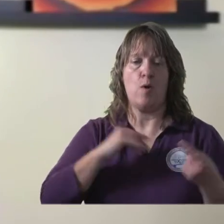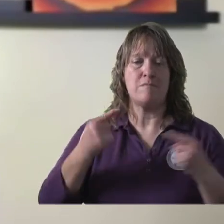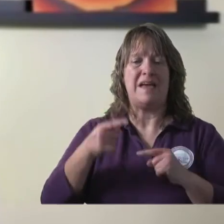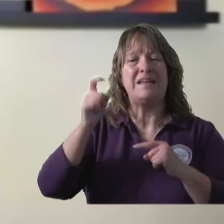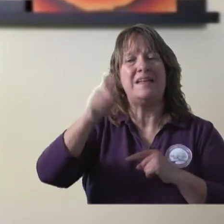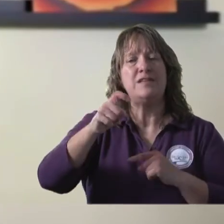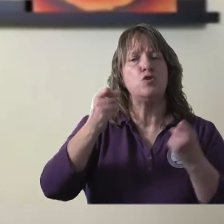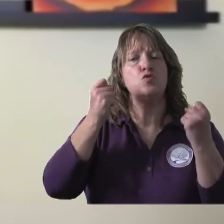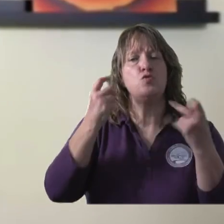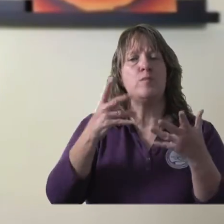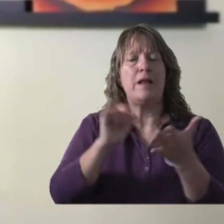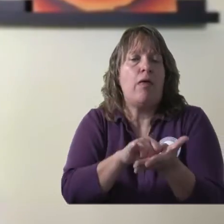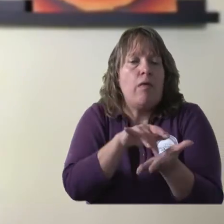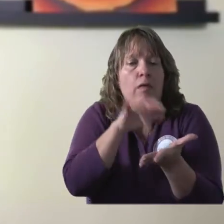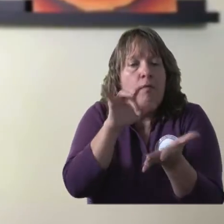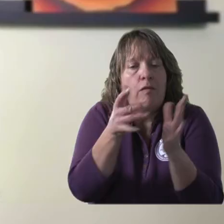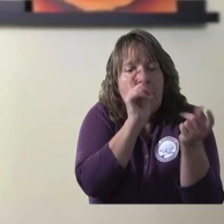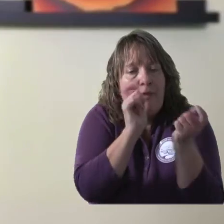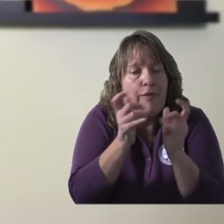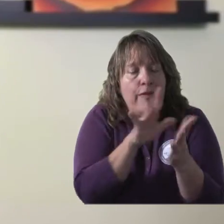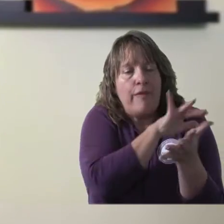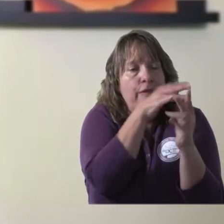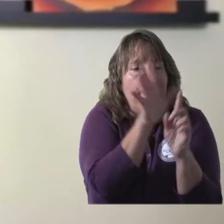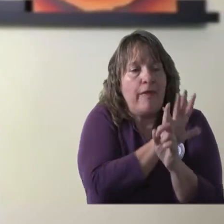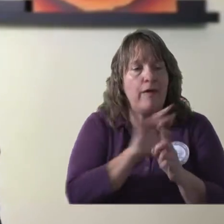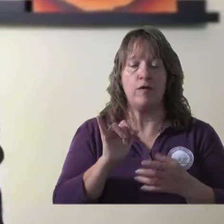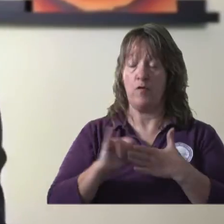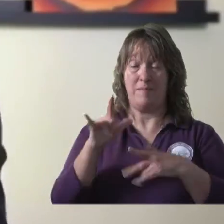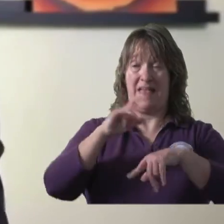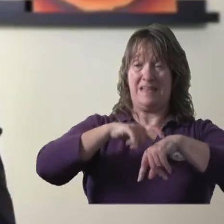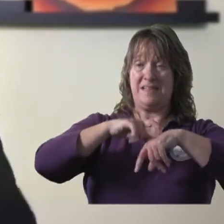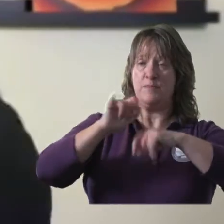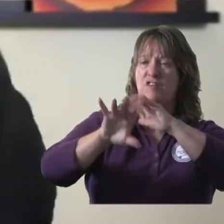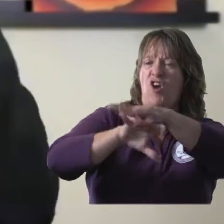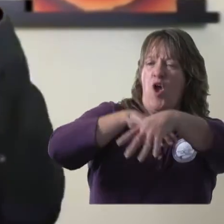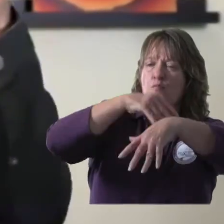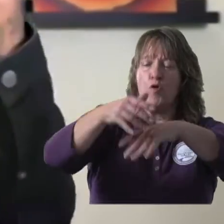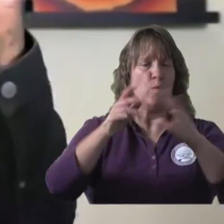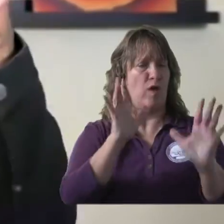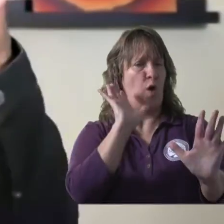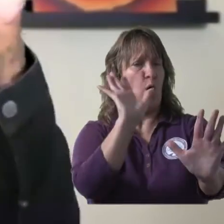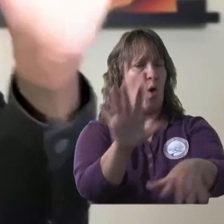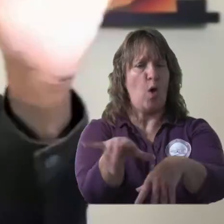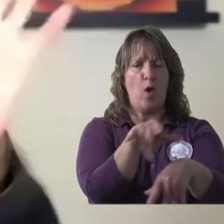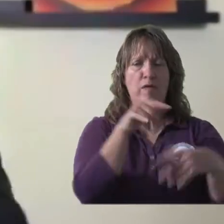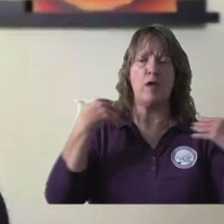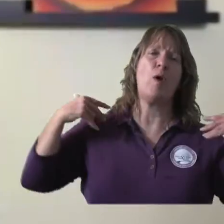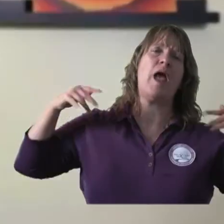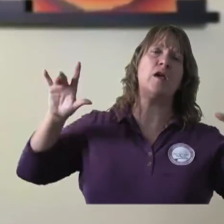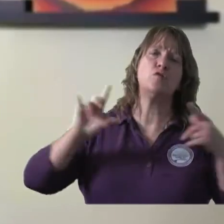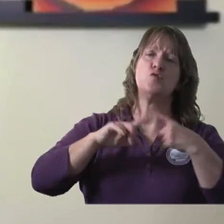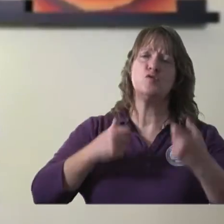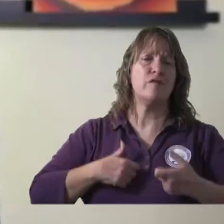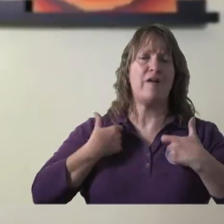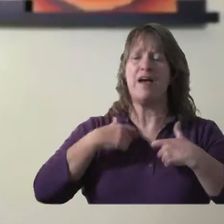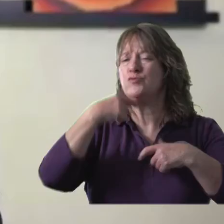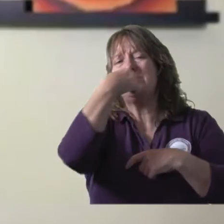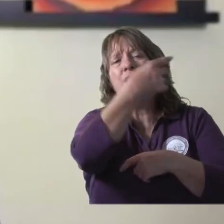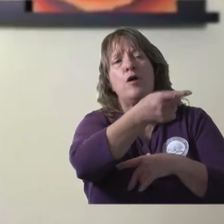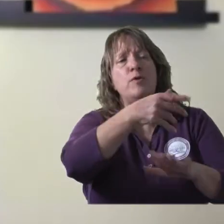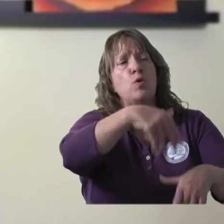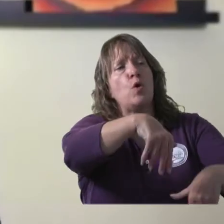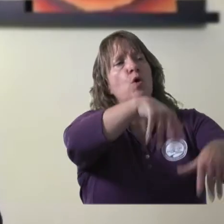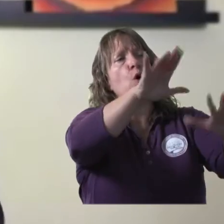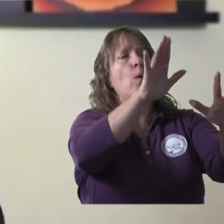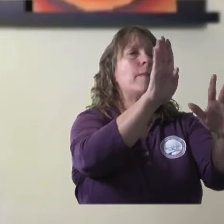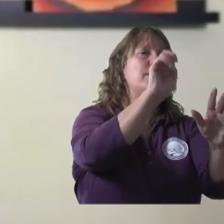times we caress sadness when it needs to be shaken, torn from its place of comfort, forced to grow wings to survive. Don't just tell me I can grow up